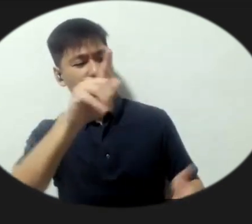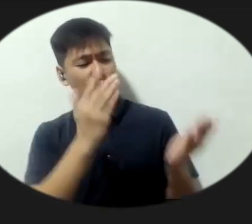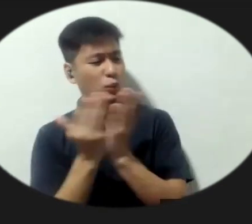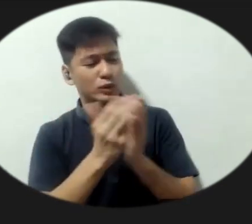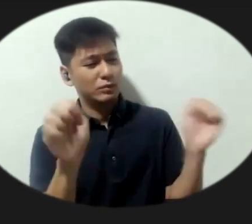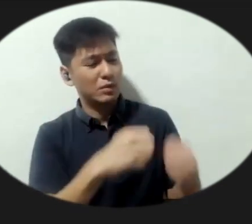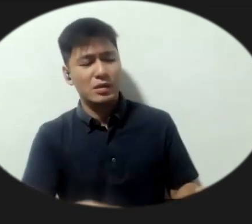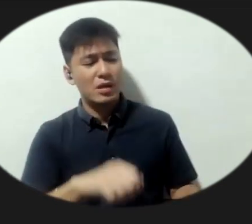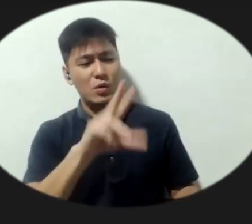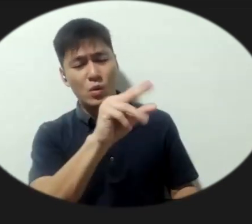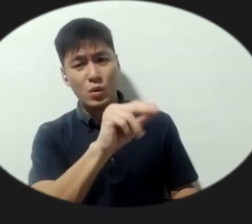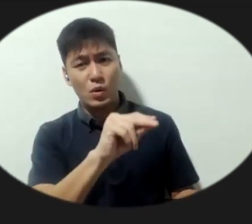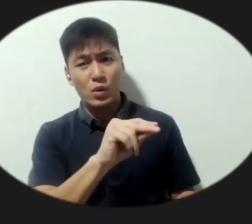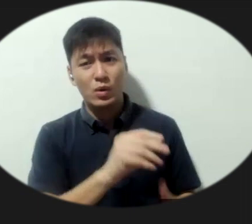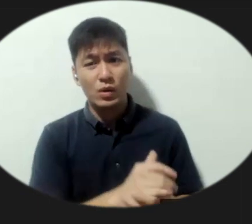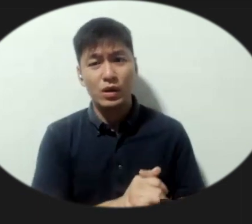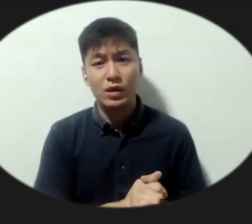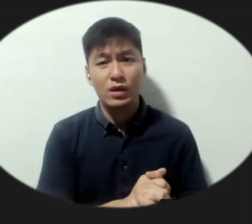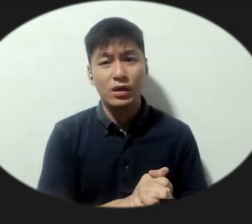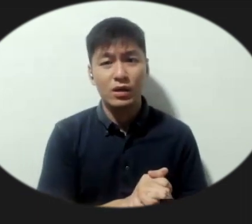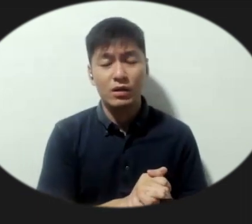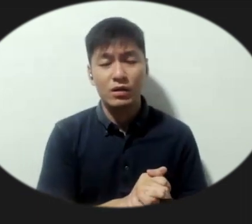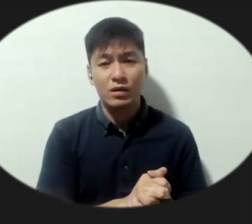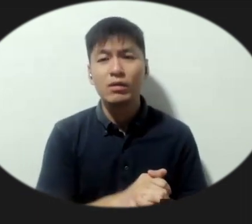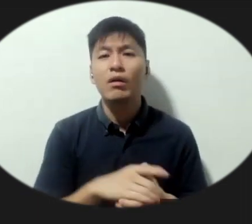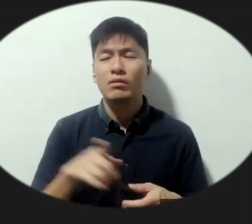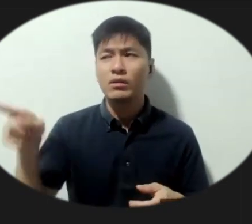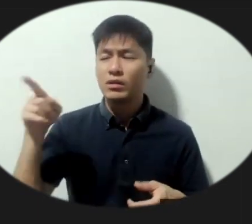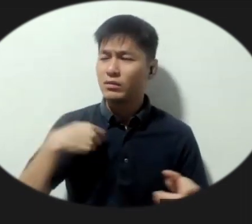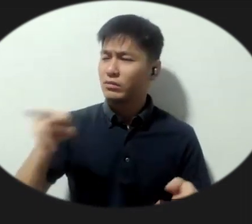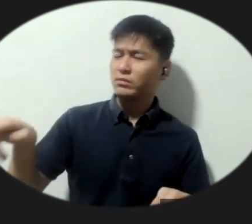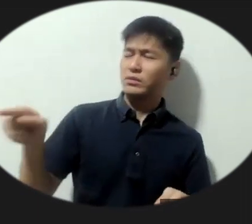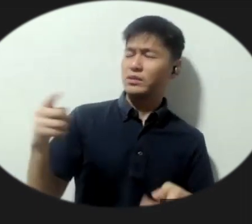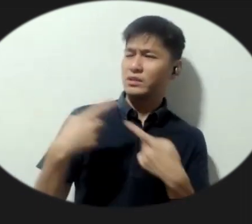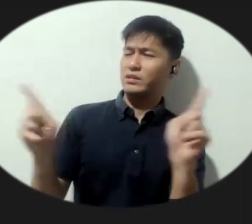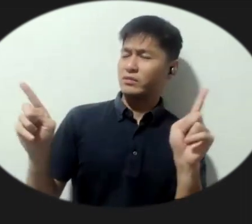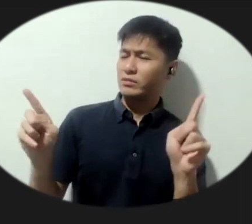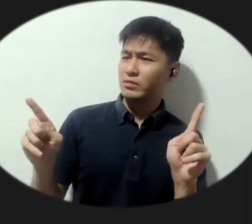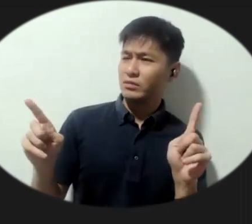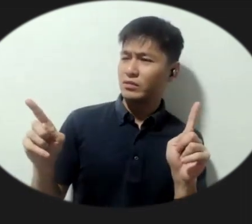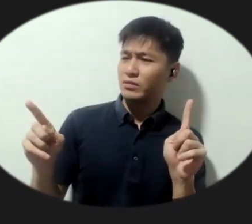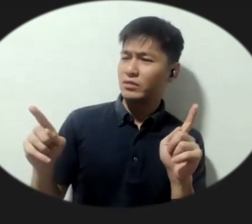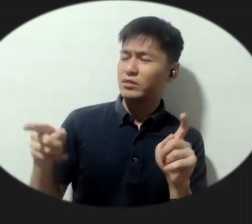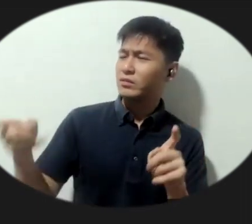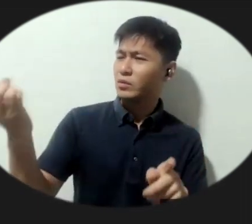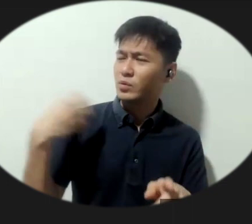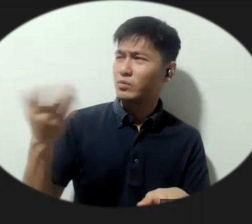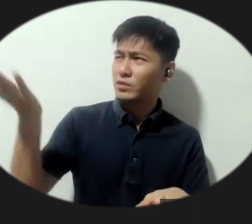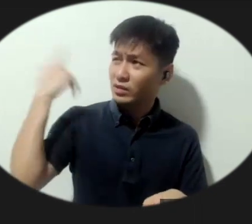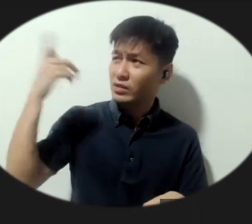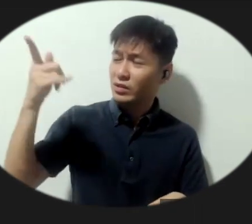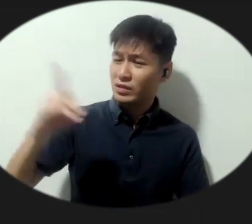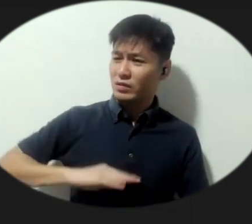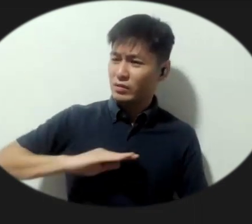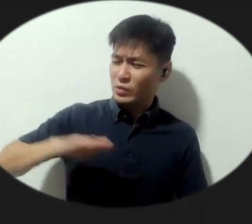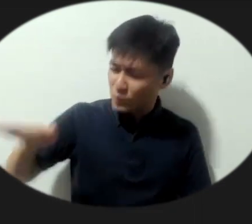all his short-term memory has been wiped out, and he's talking about things that he used to do when he was younger. And now he's telling us about how girls don't